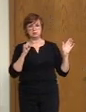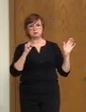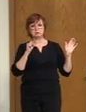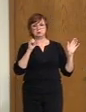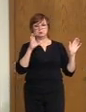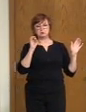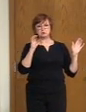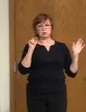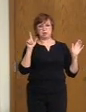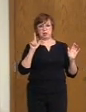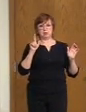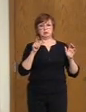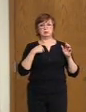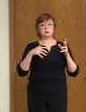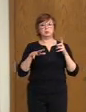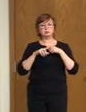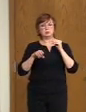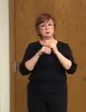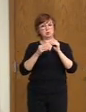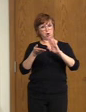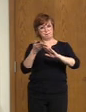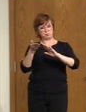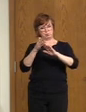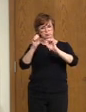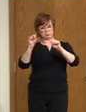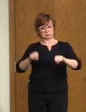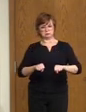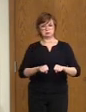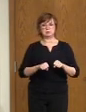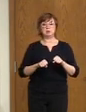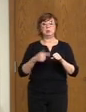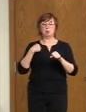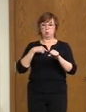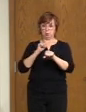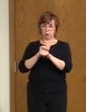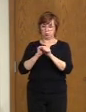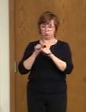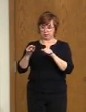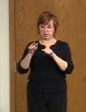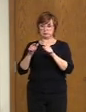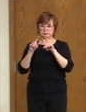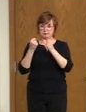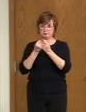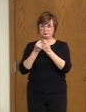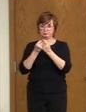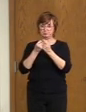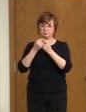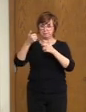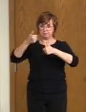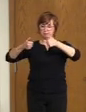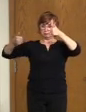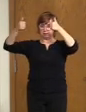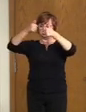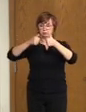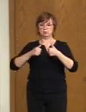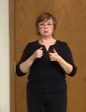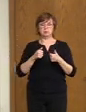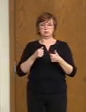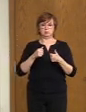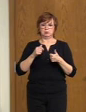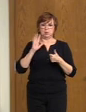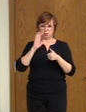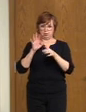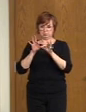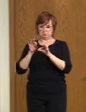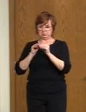Adam. So we have been working with the leadership team both at Extended Care locally and have been talking to them at the national level, and I'm going to get to